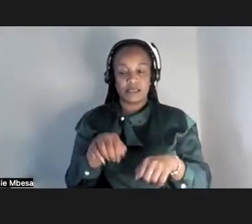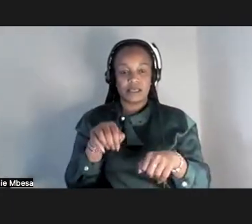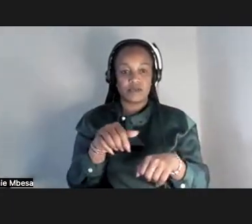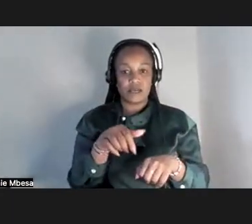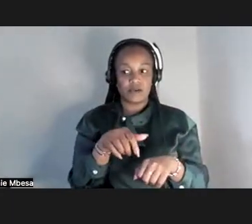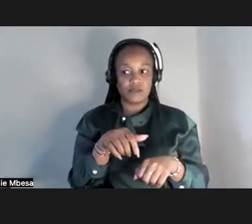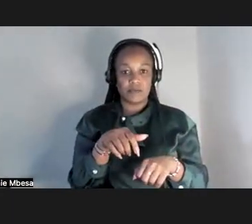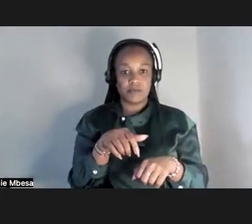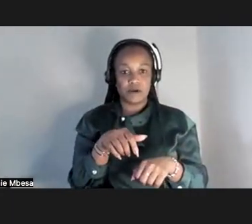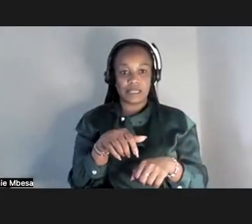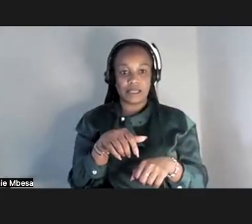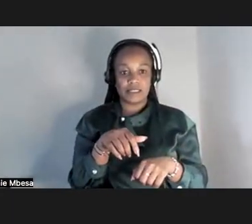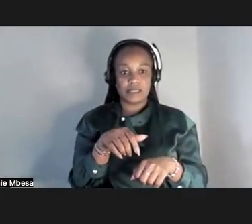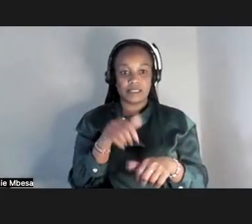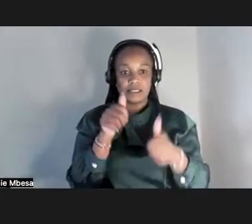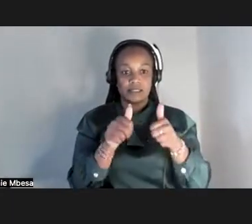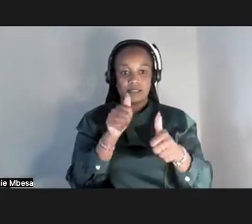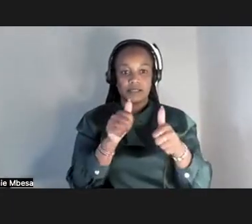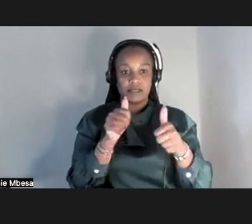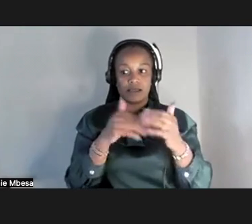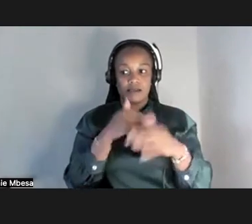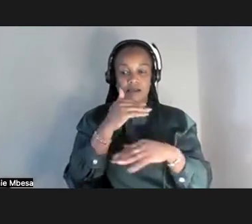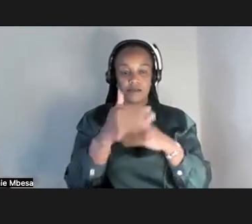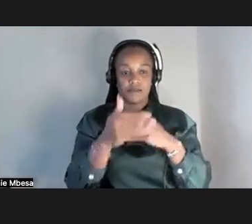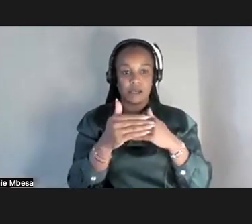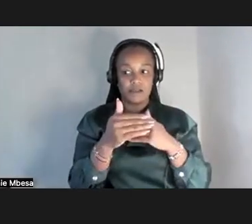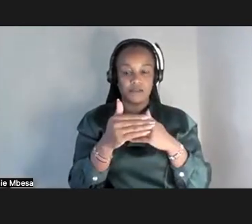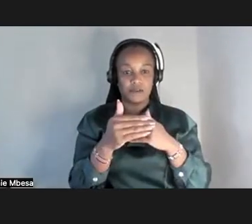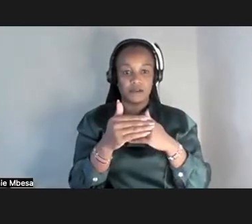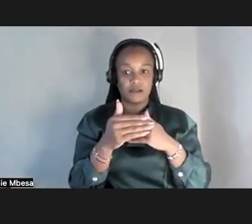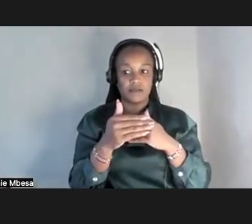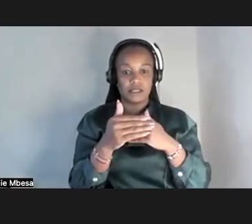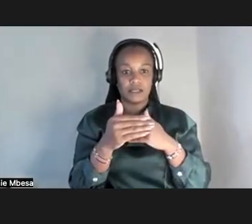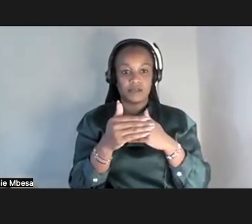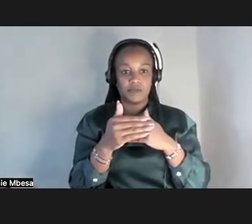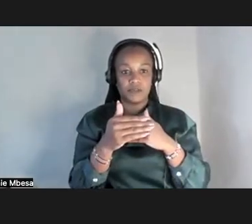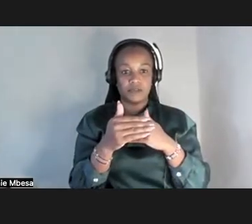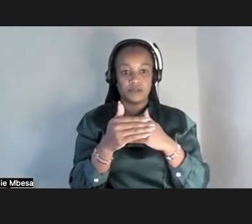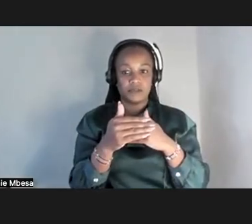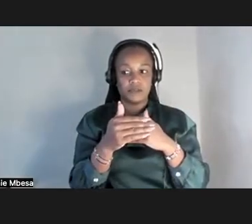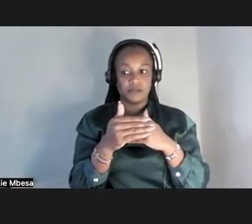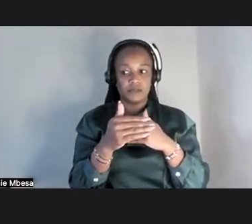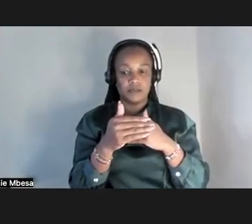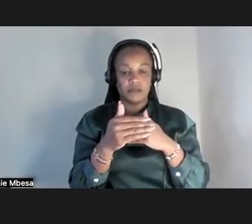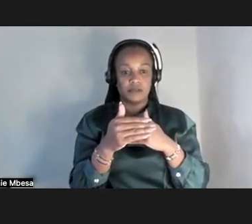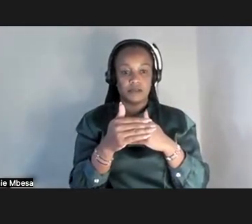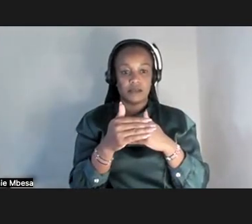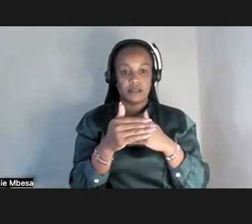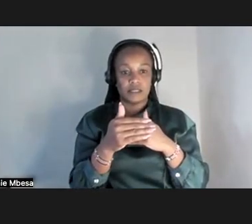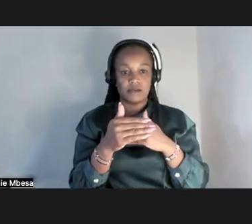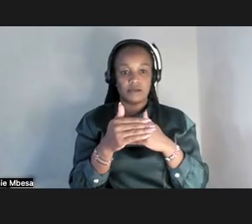about FGM. But after you have offered the services that they came to seek at the facility, and even